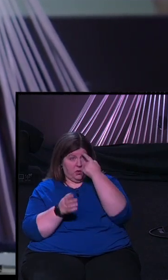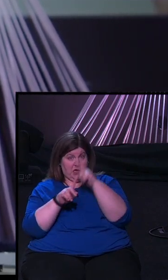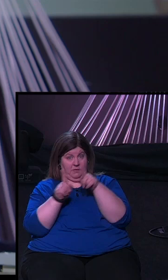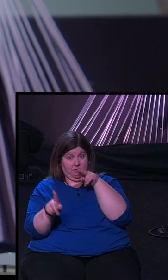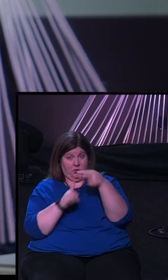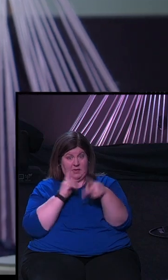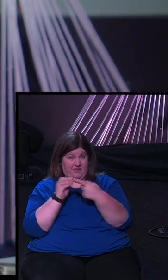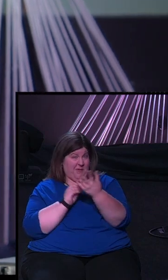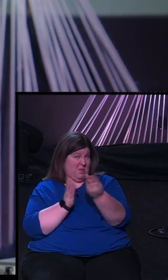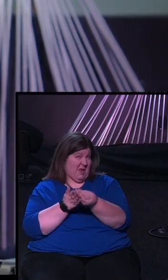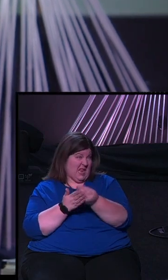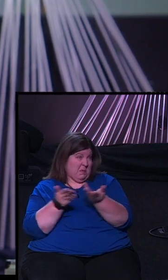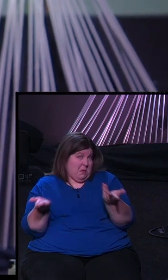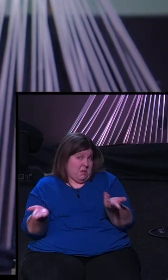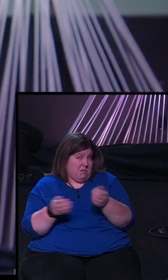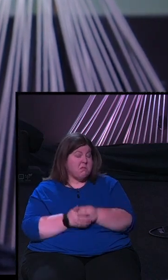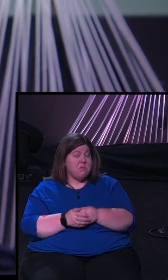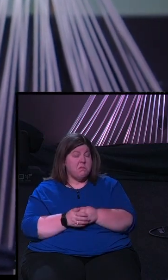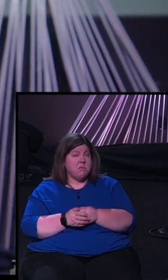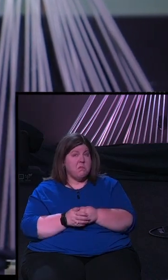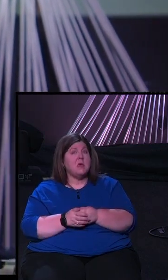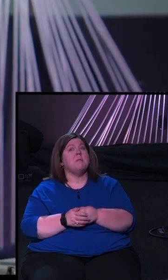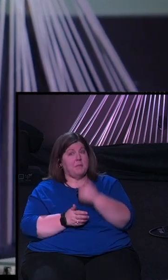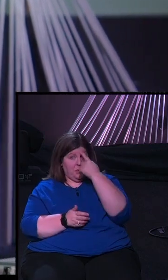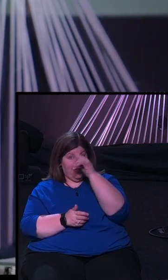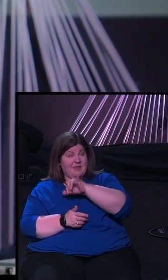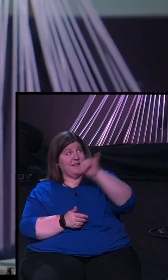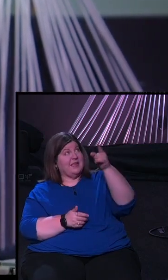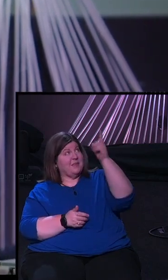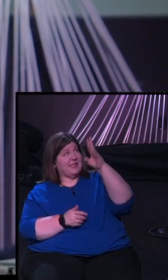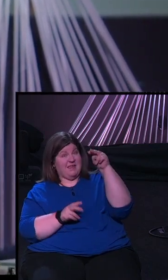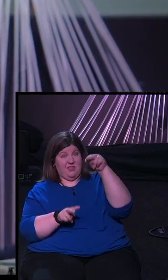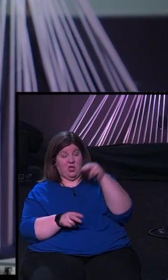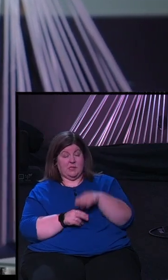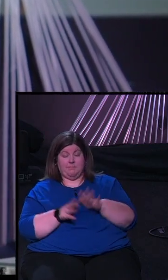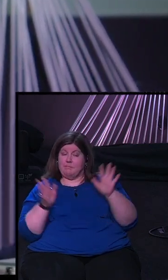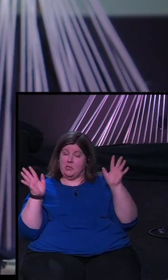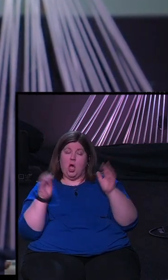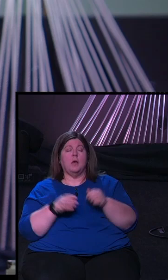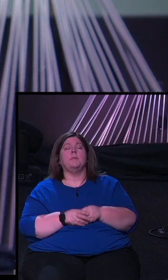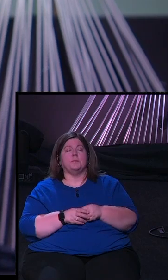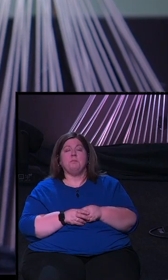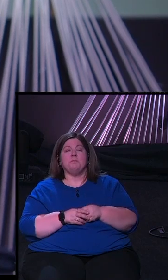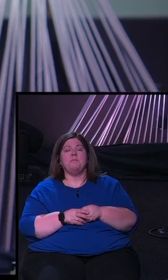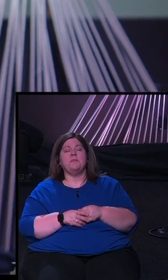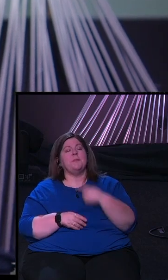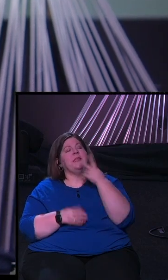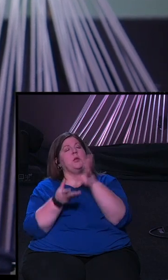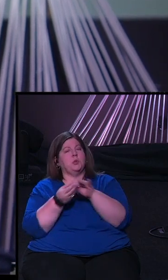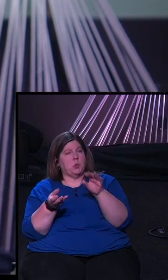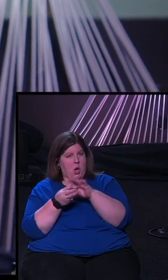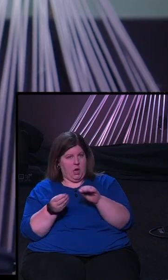might actually see it the way that God does. That's all I'm going to propose. So we're diving into a story. In